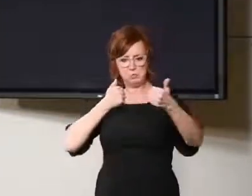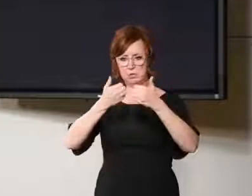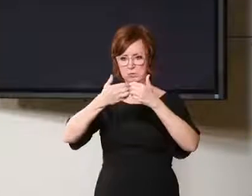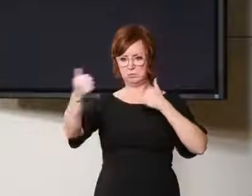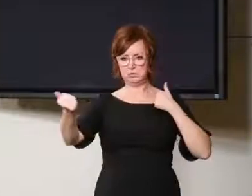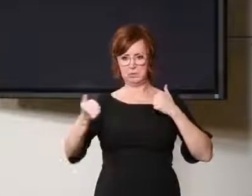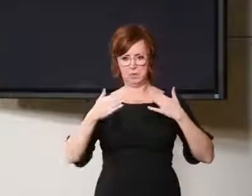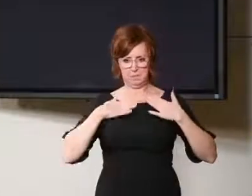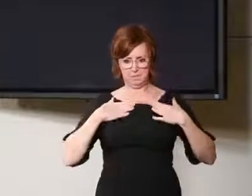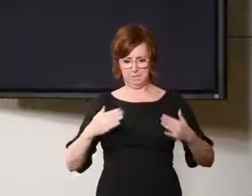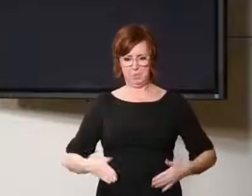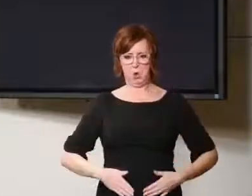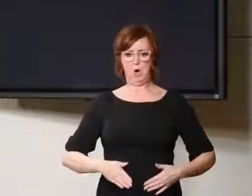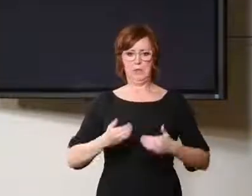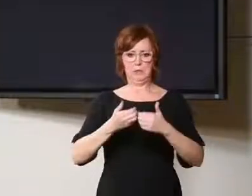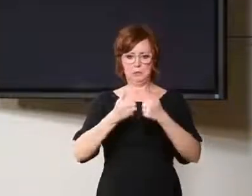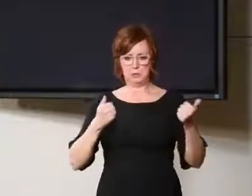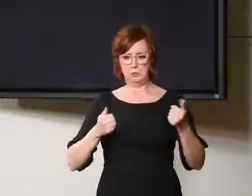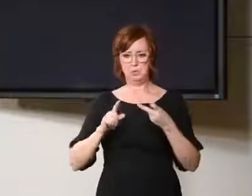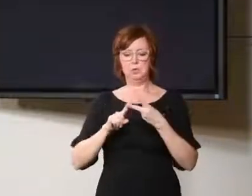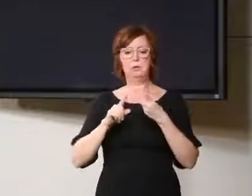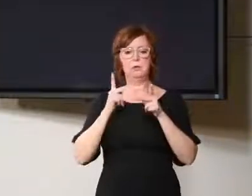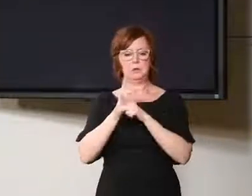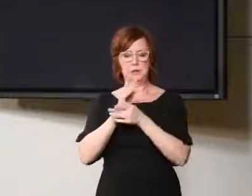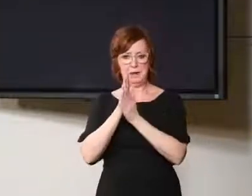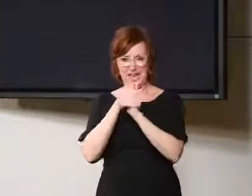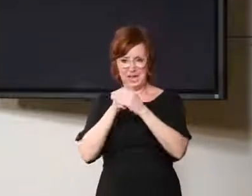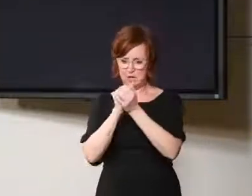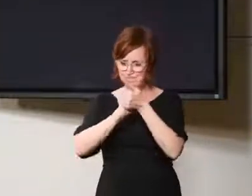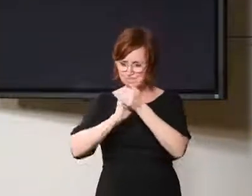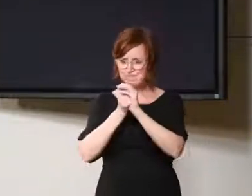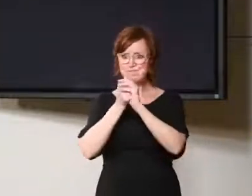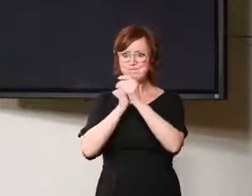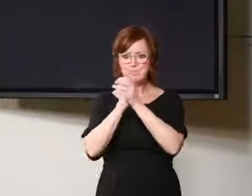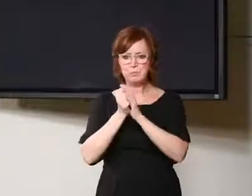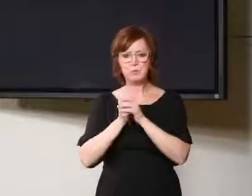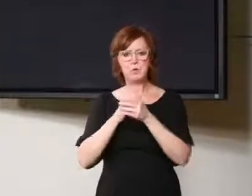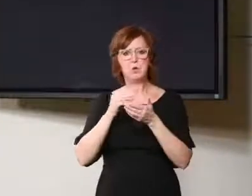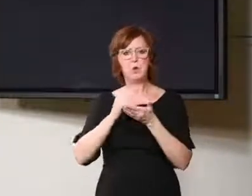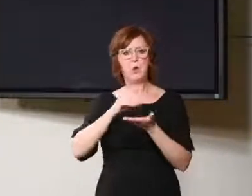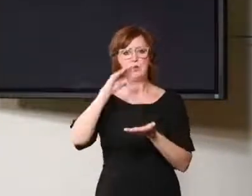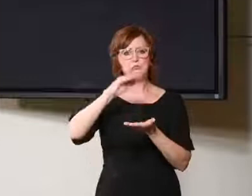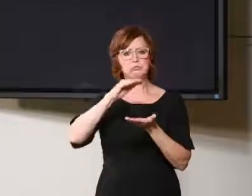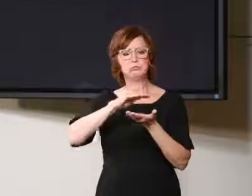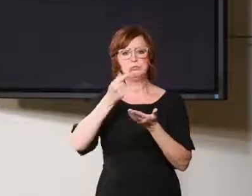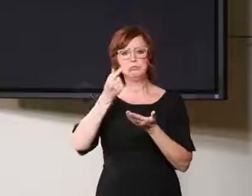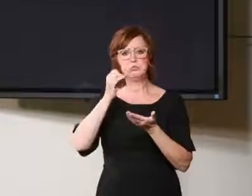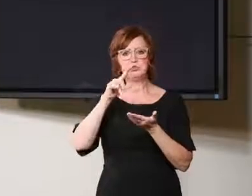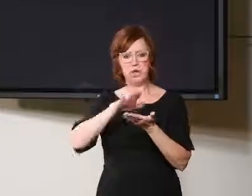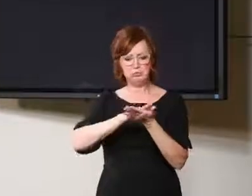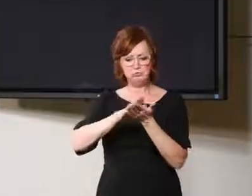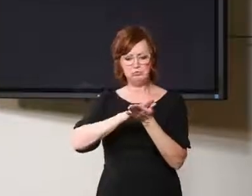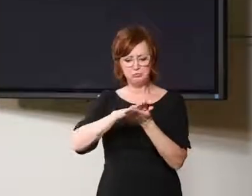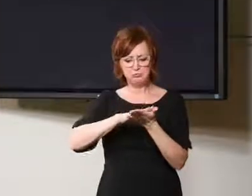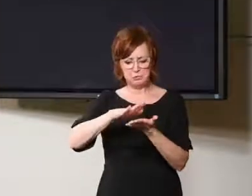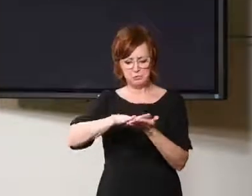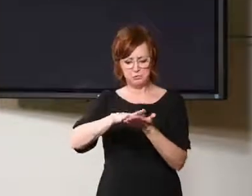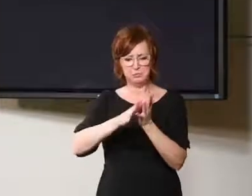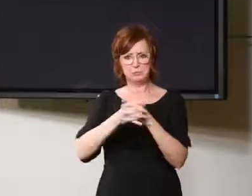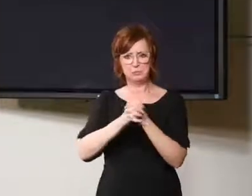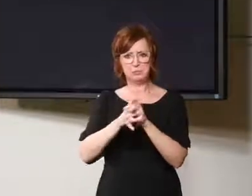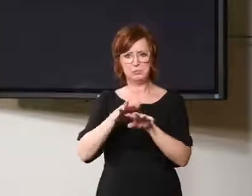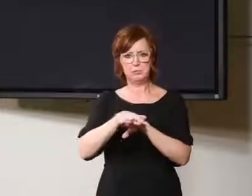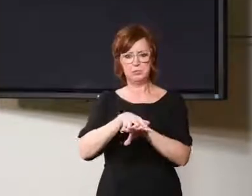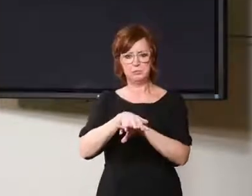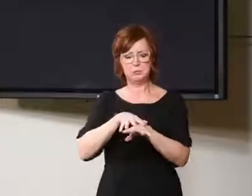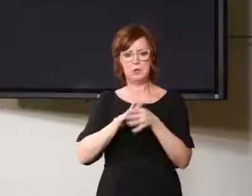another, in the way that we wash our hands and more often use hand sanitizer, to just be careful about touching our face. These are all things that